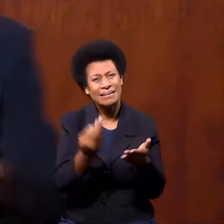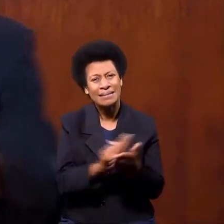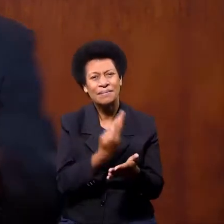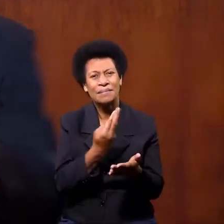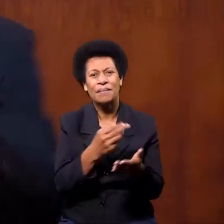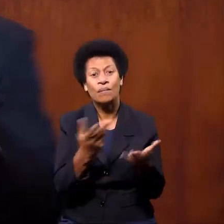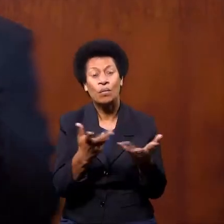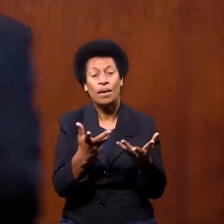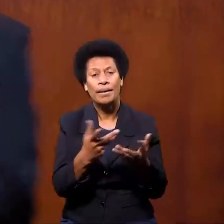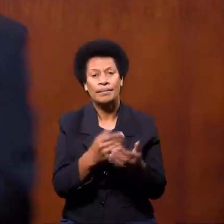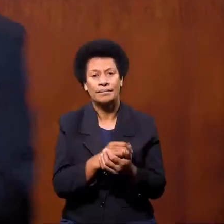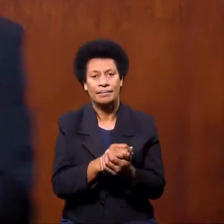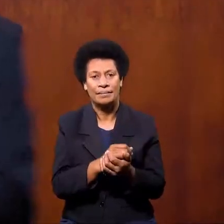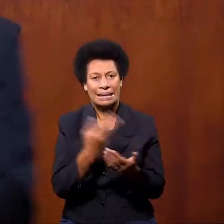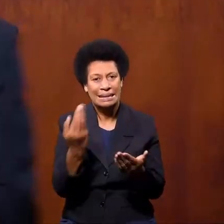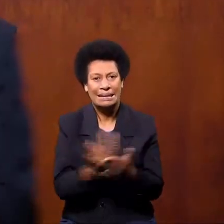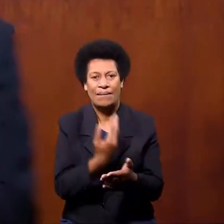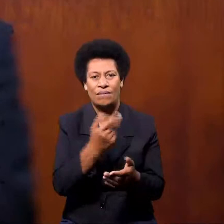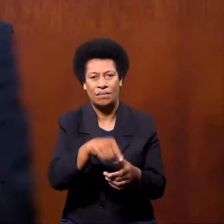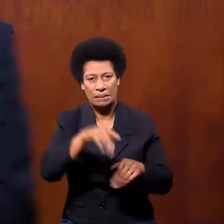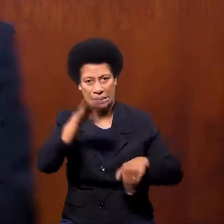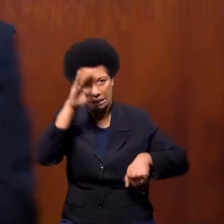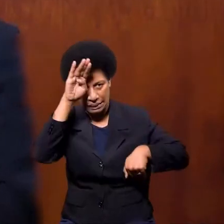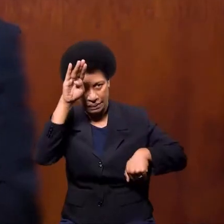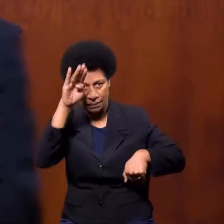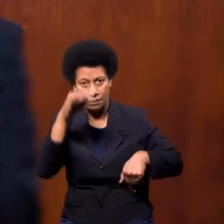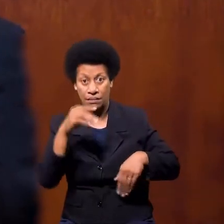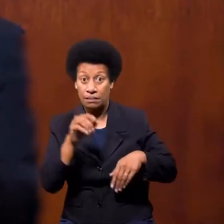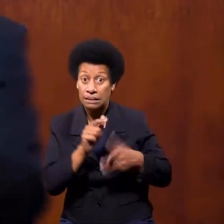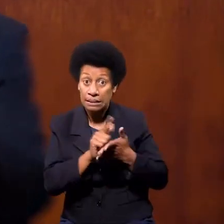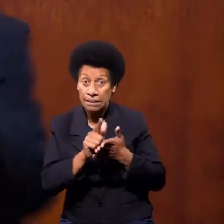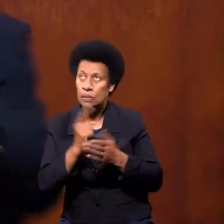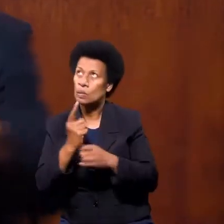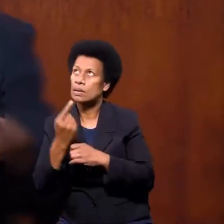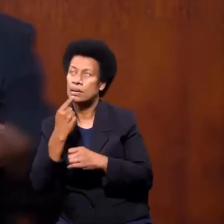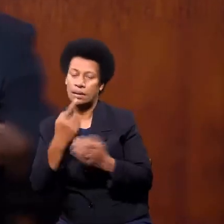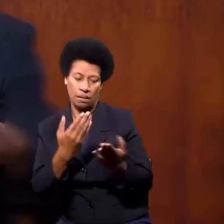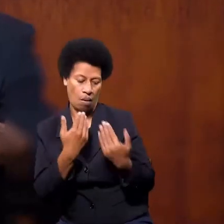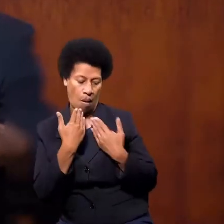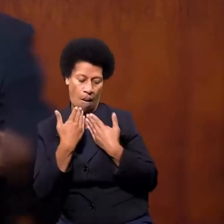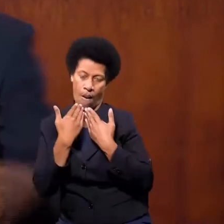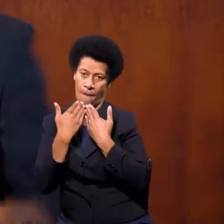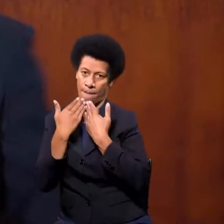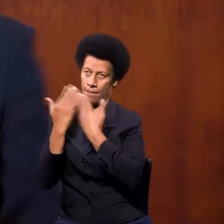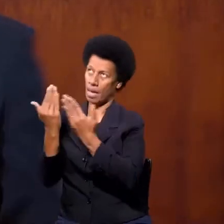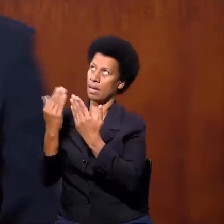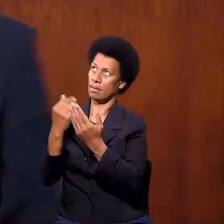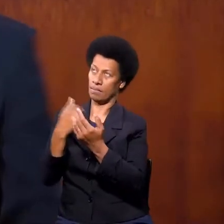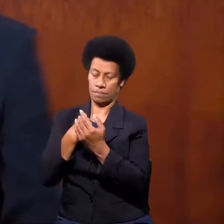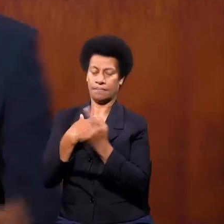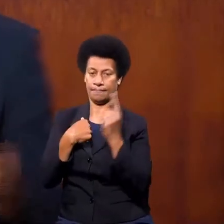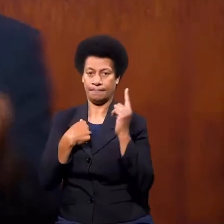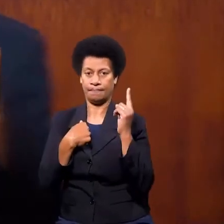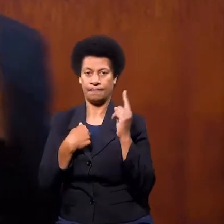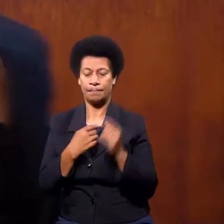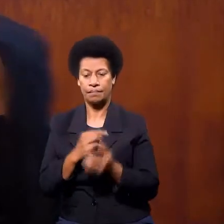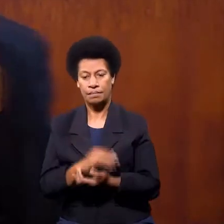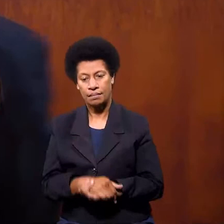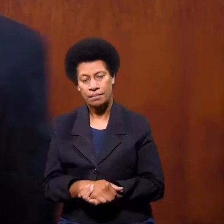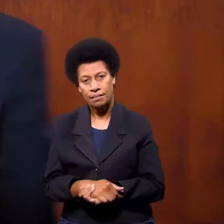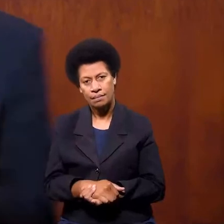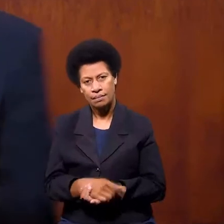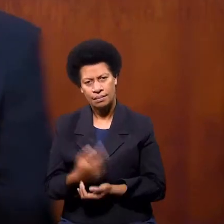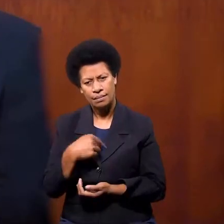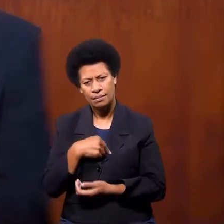and then he commanded them to obey him. Mm. So in here, you will take away